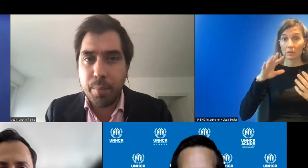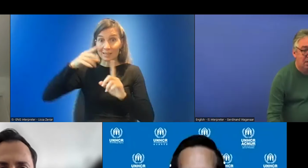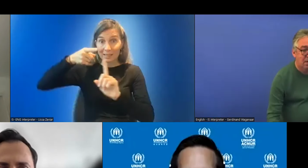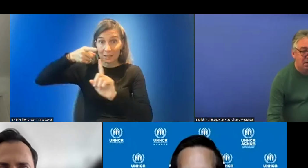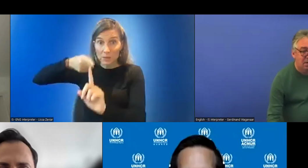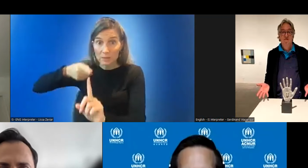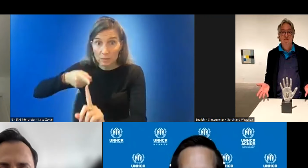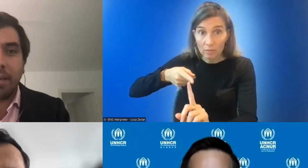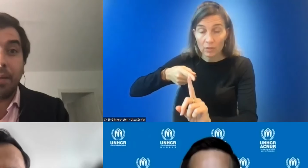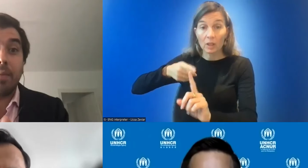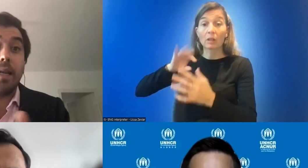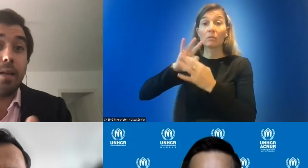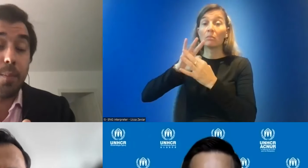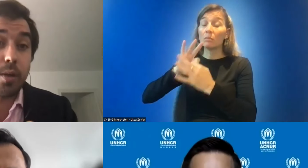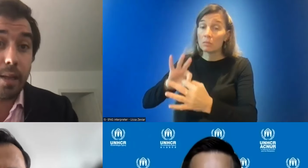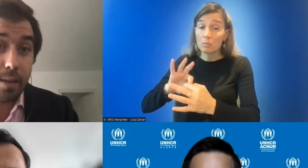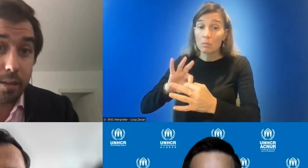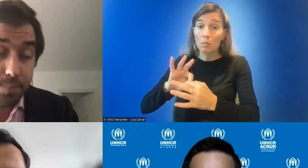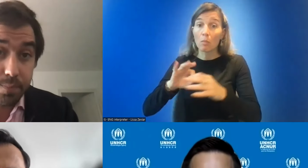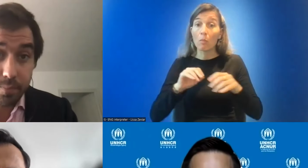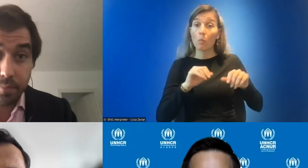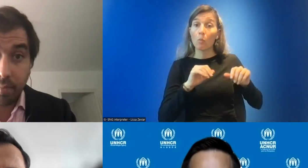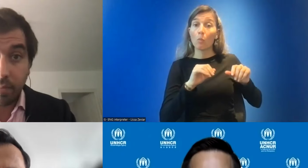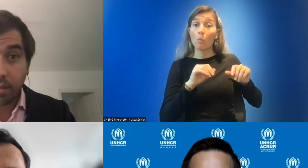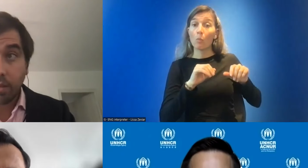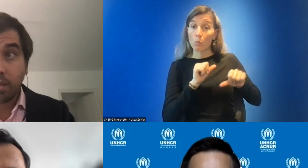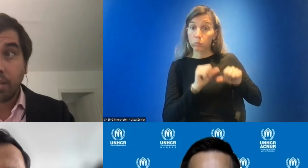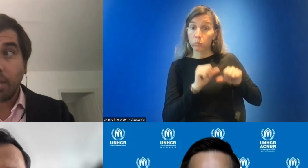of protocols, then it becomes a little bit more technical.